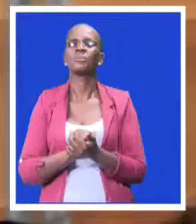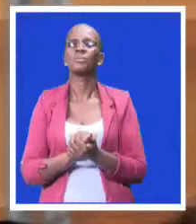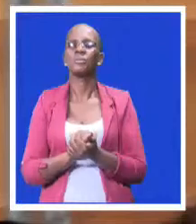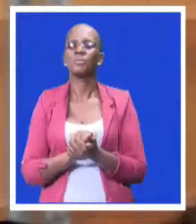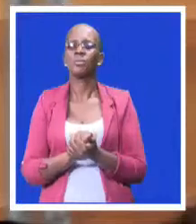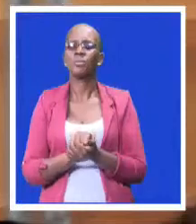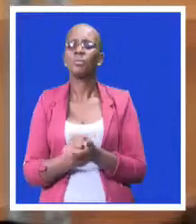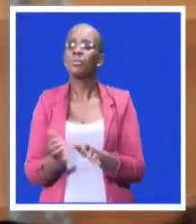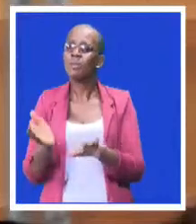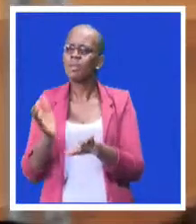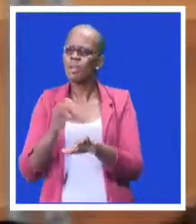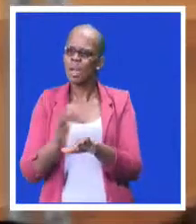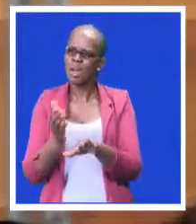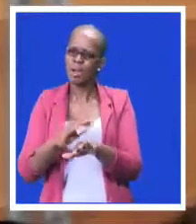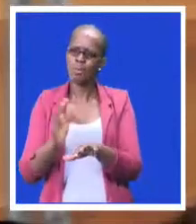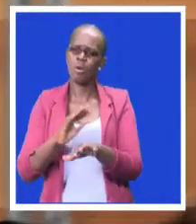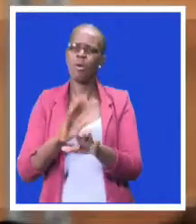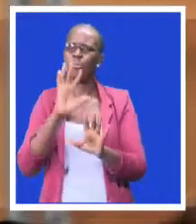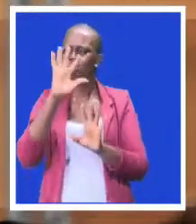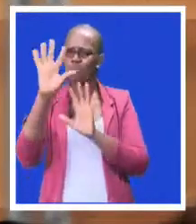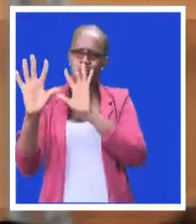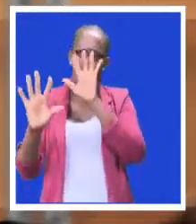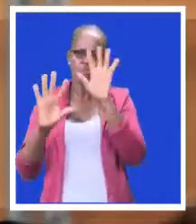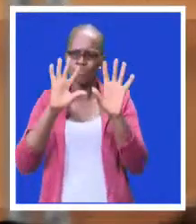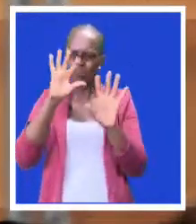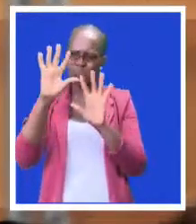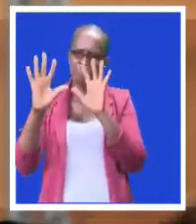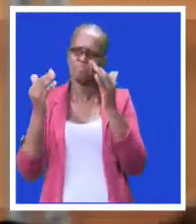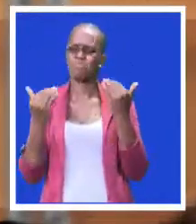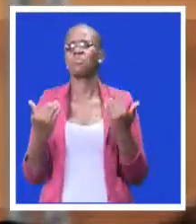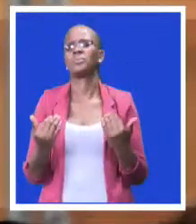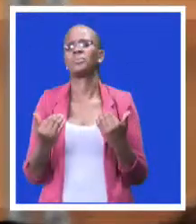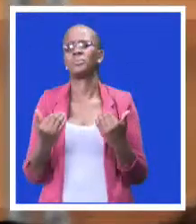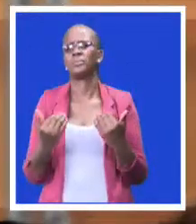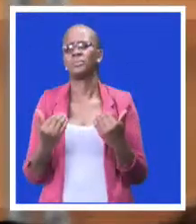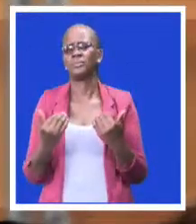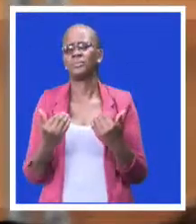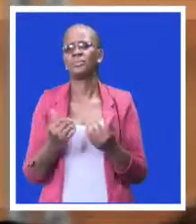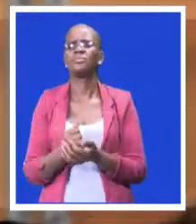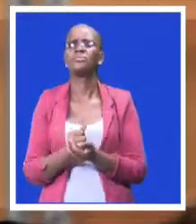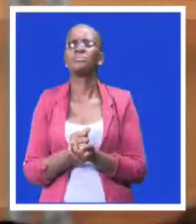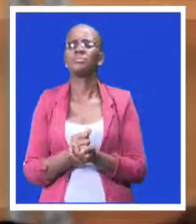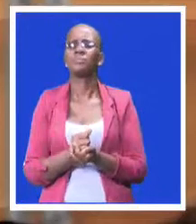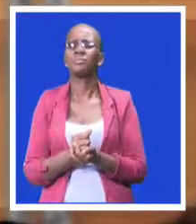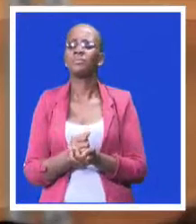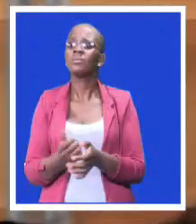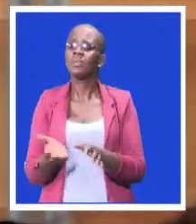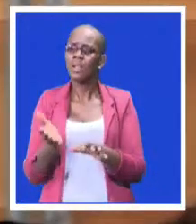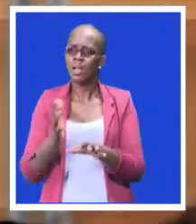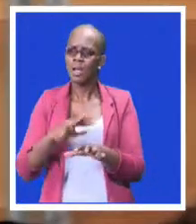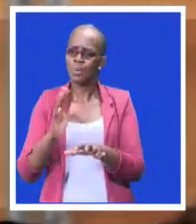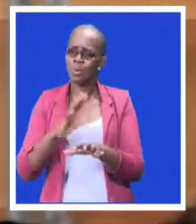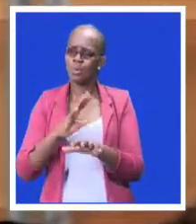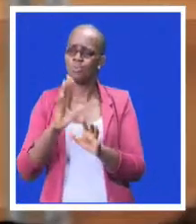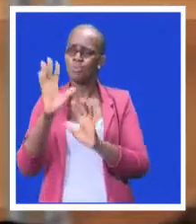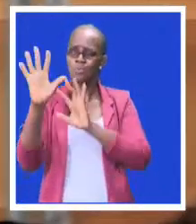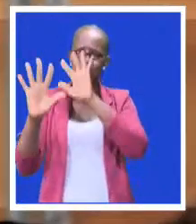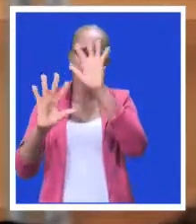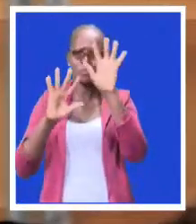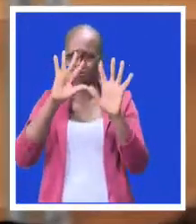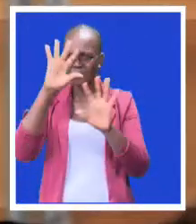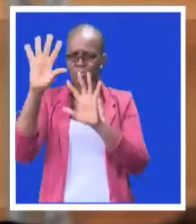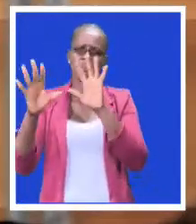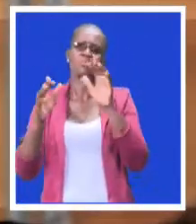the weather? How is the weather? How is the weather today? How is the weather? How is